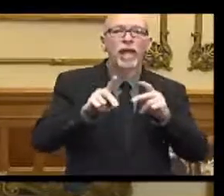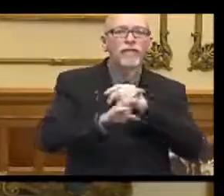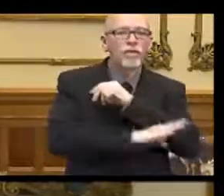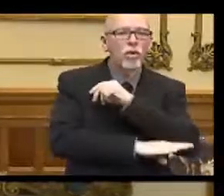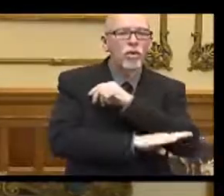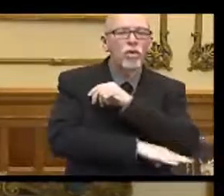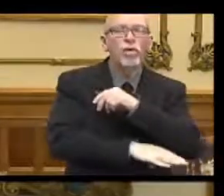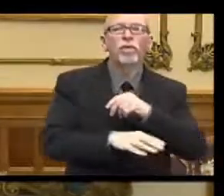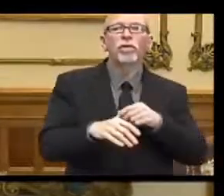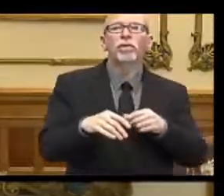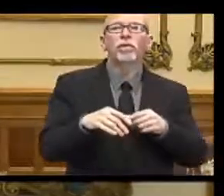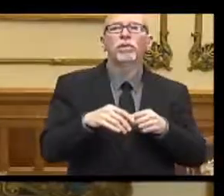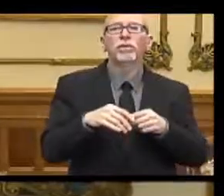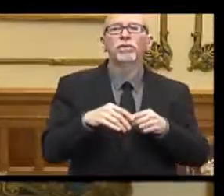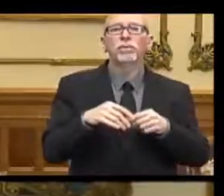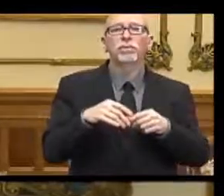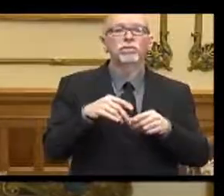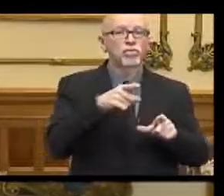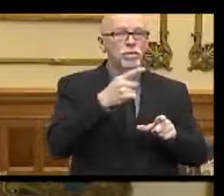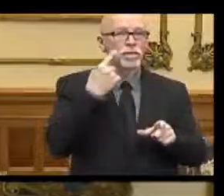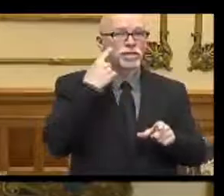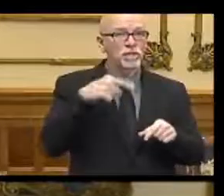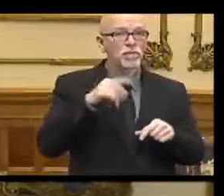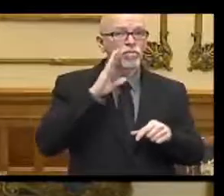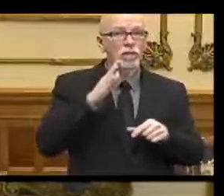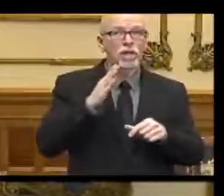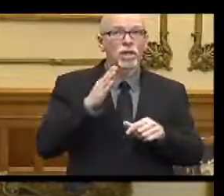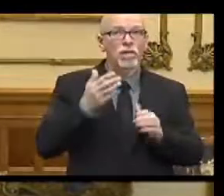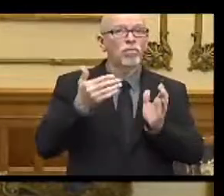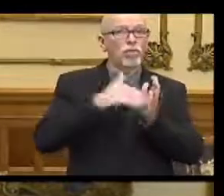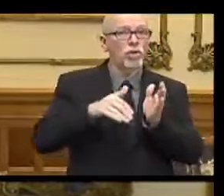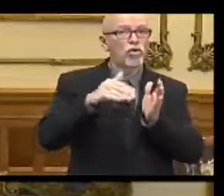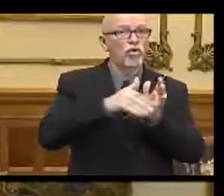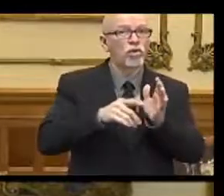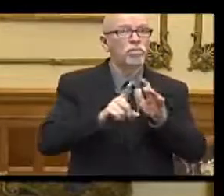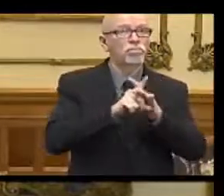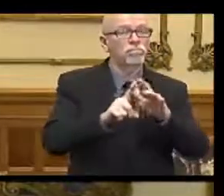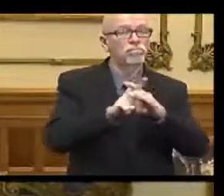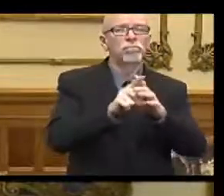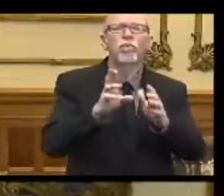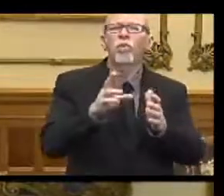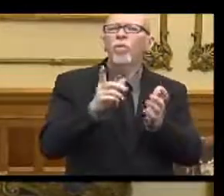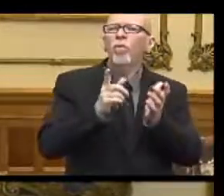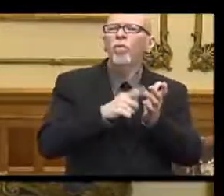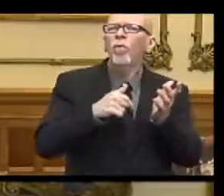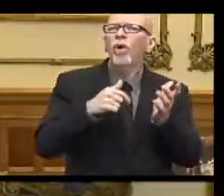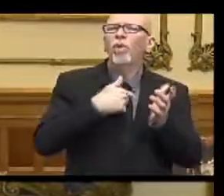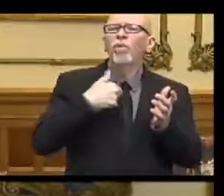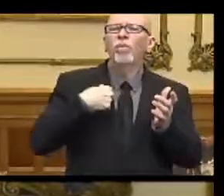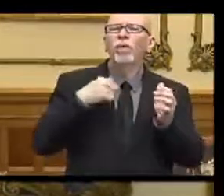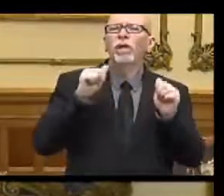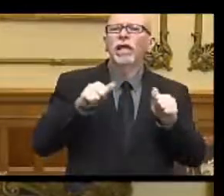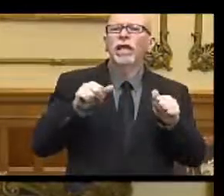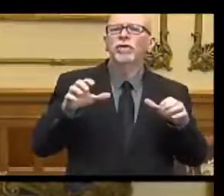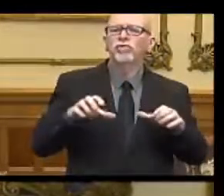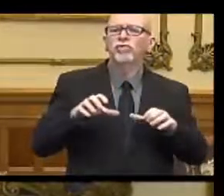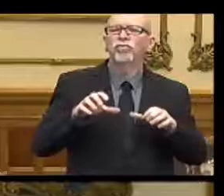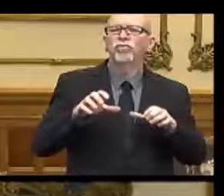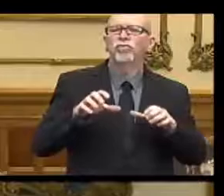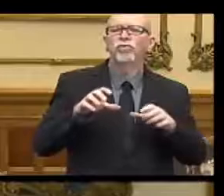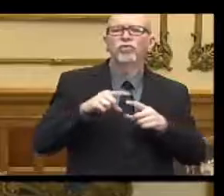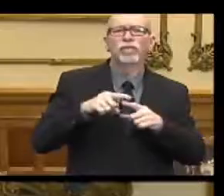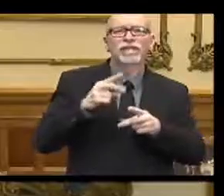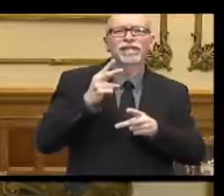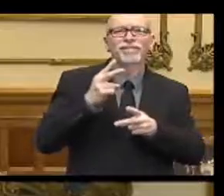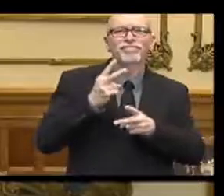fall, do you think this is going to be a reoccurring thing, or what types of things can be done to keep